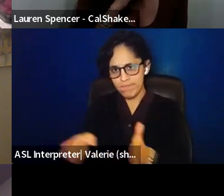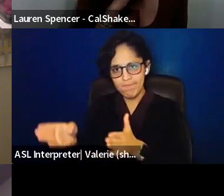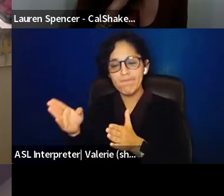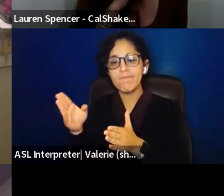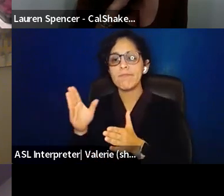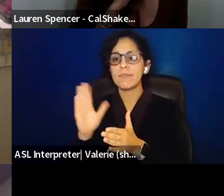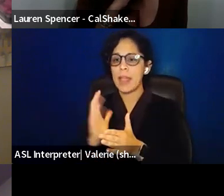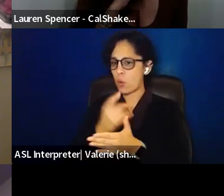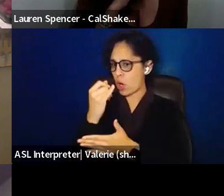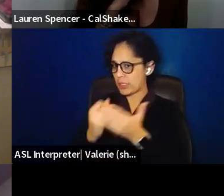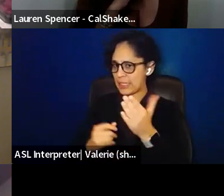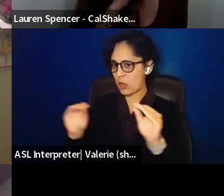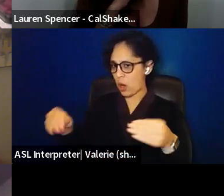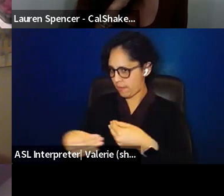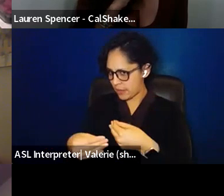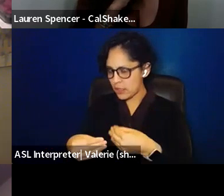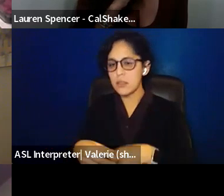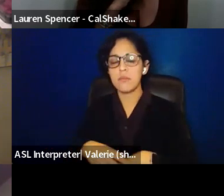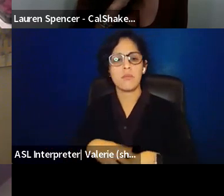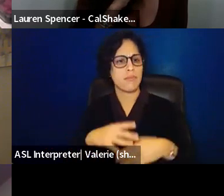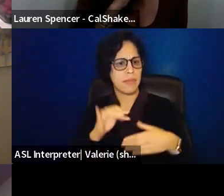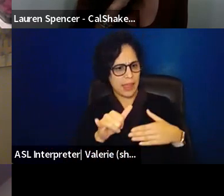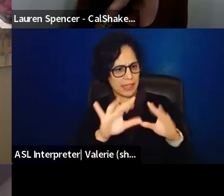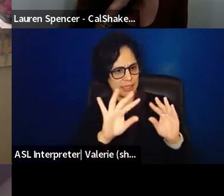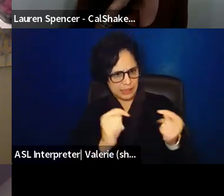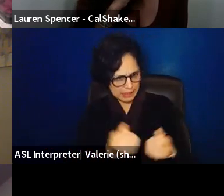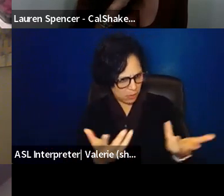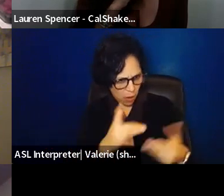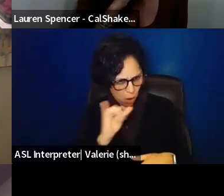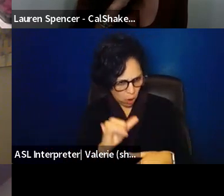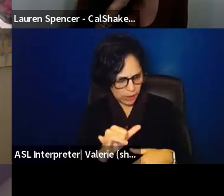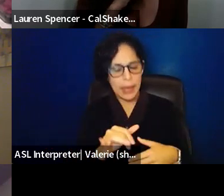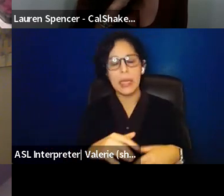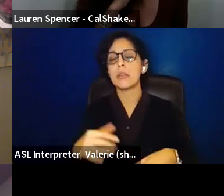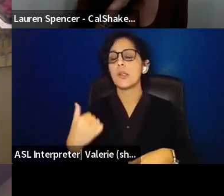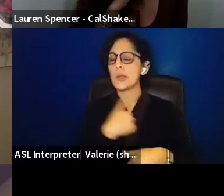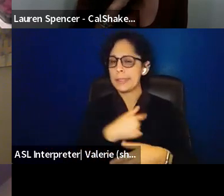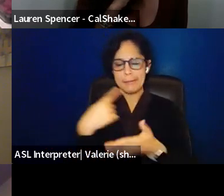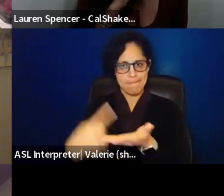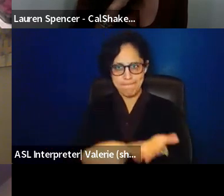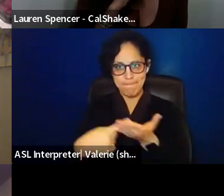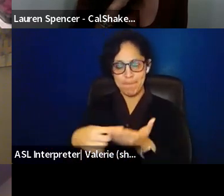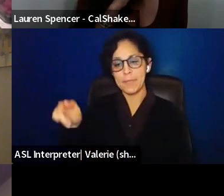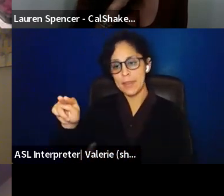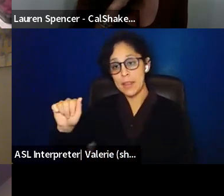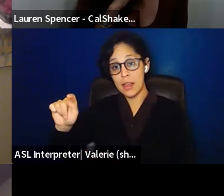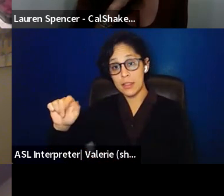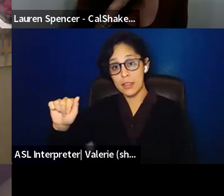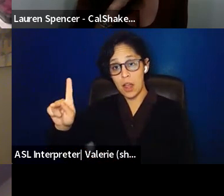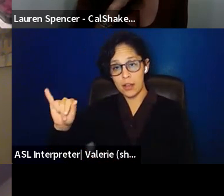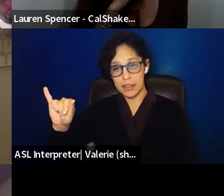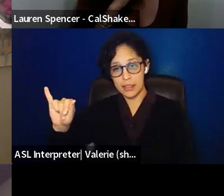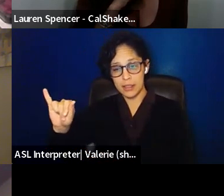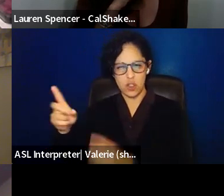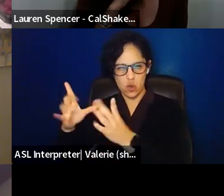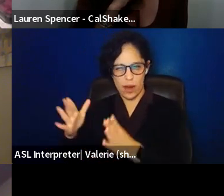our artistic office and the artistic leadership team, Nataki had a real sort of